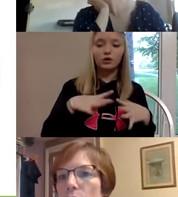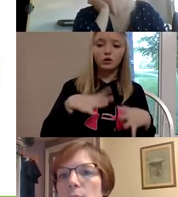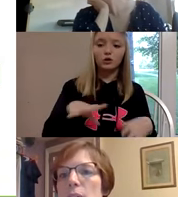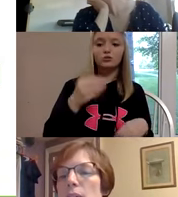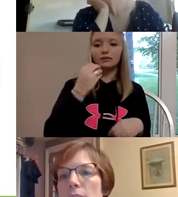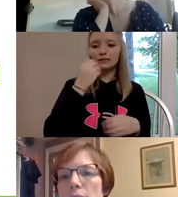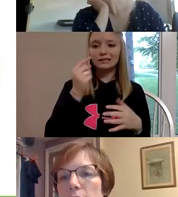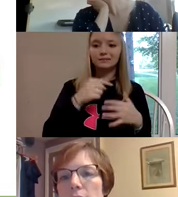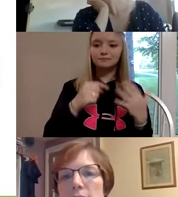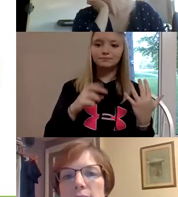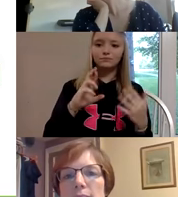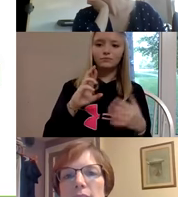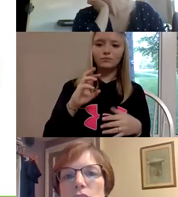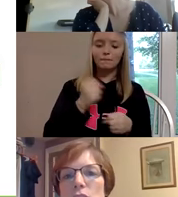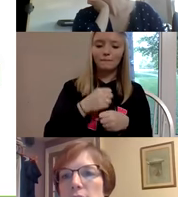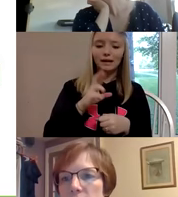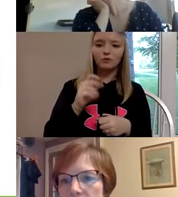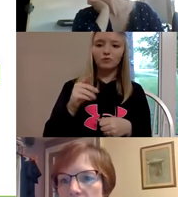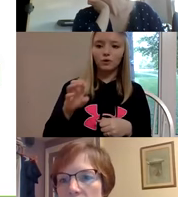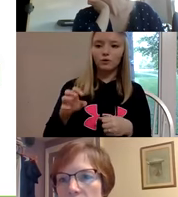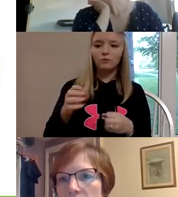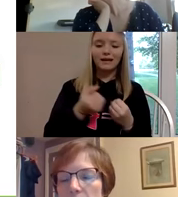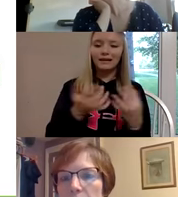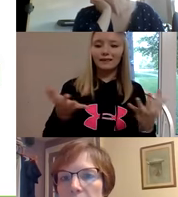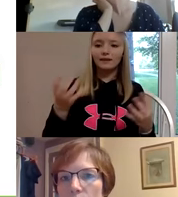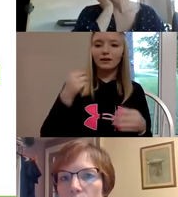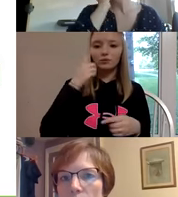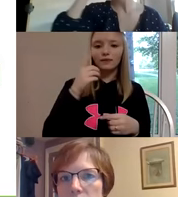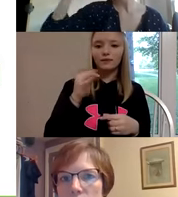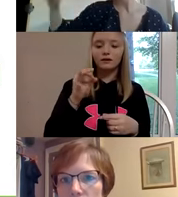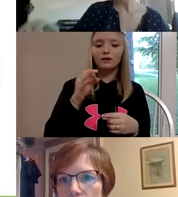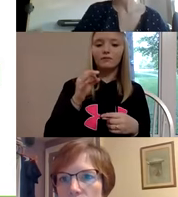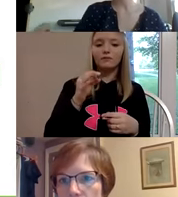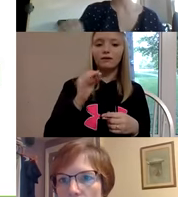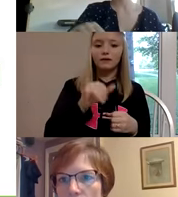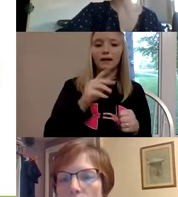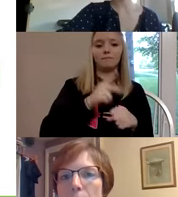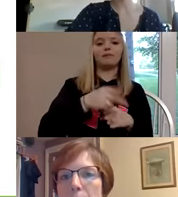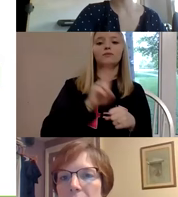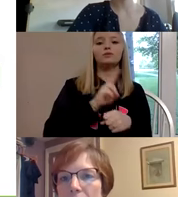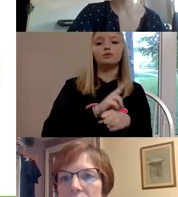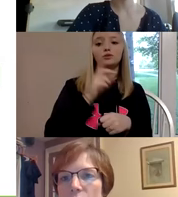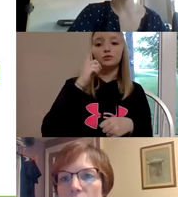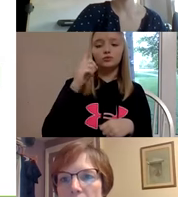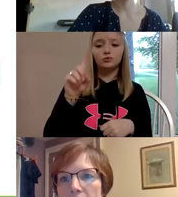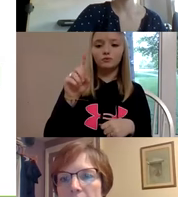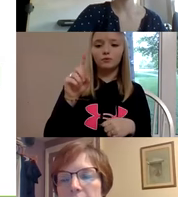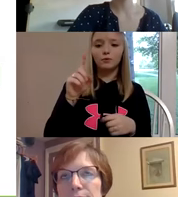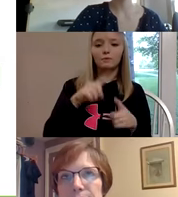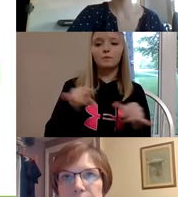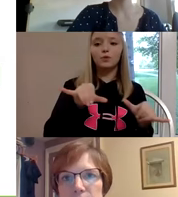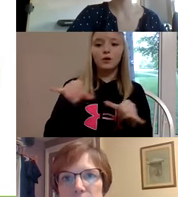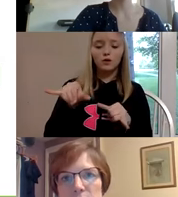made rope. Anything that you can think of, the plant was used for, but it also